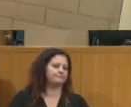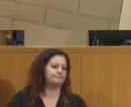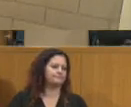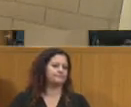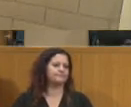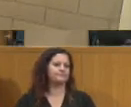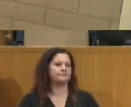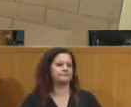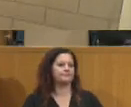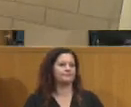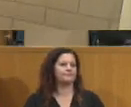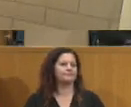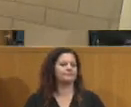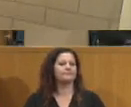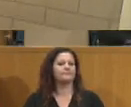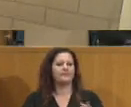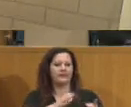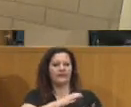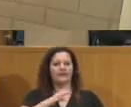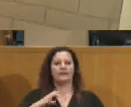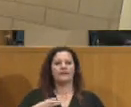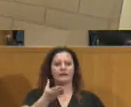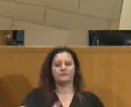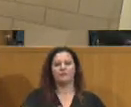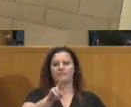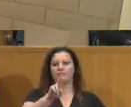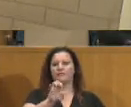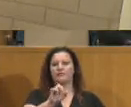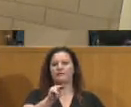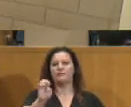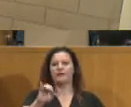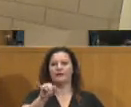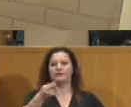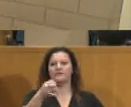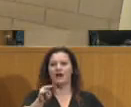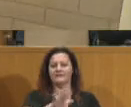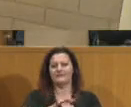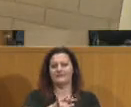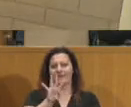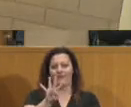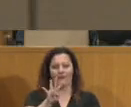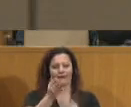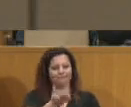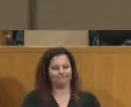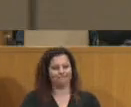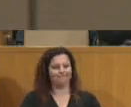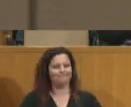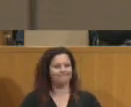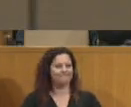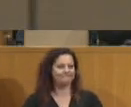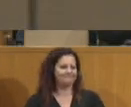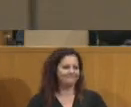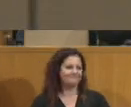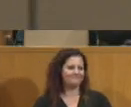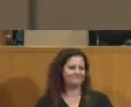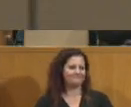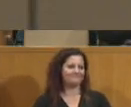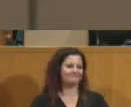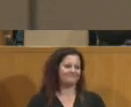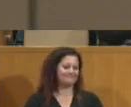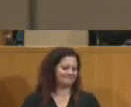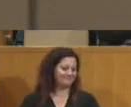every morning I think, and I wake up and I think about Darnell Harris from Steak and Shake. And I think about the fact that he was killed by a